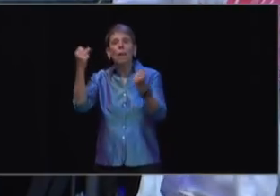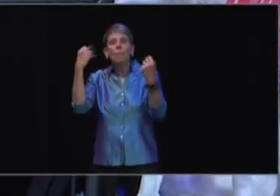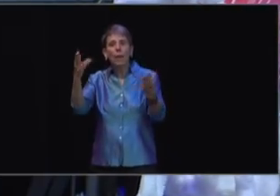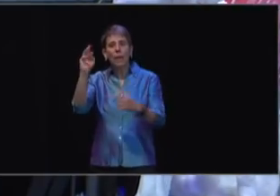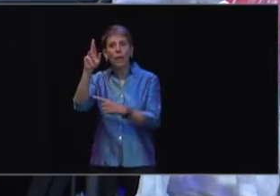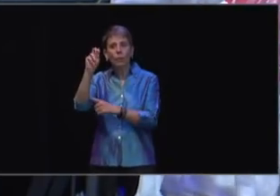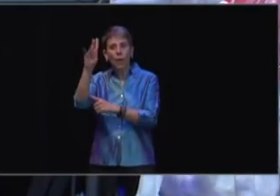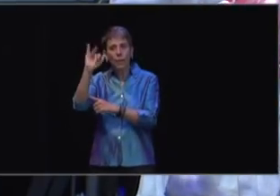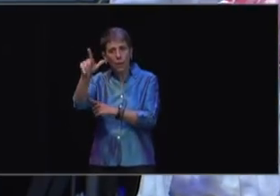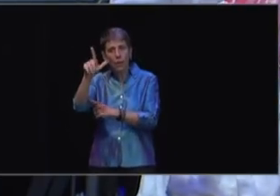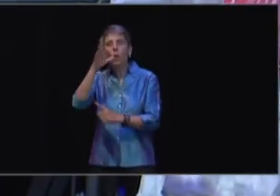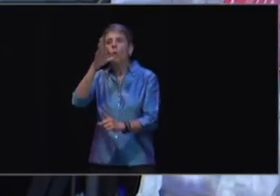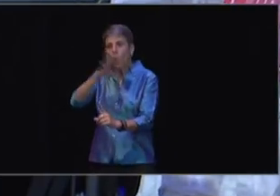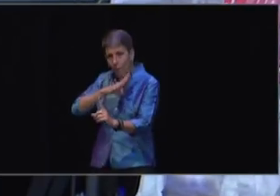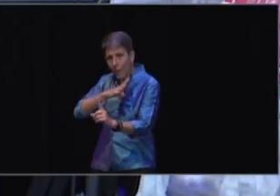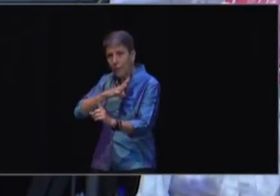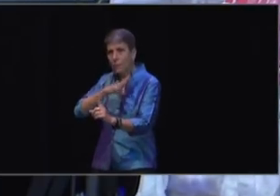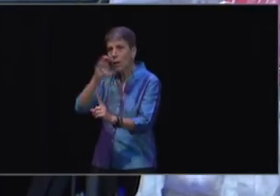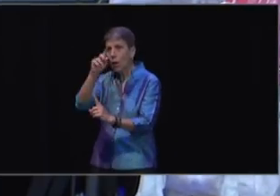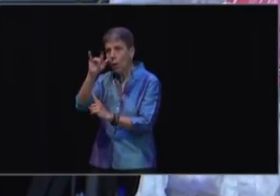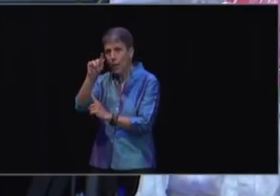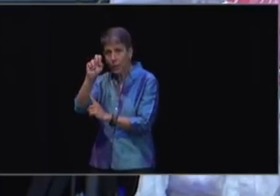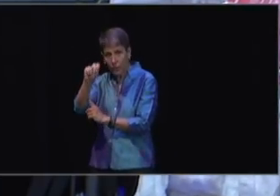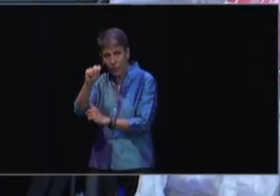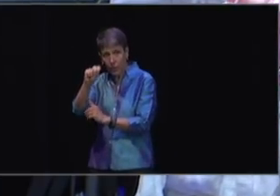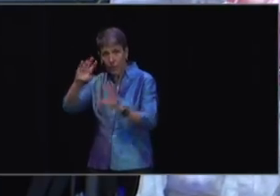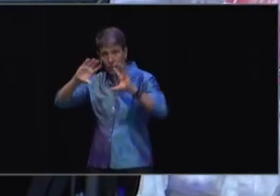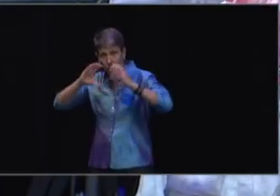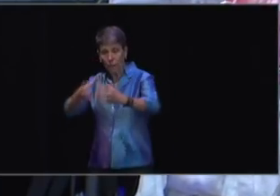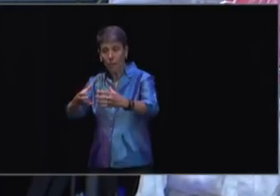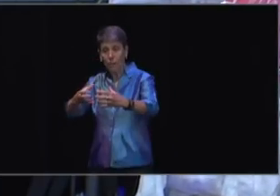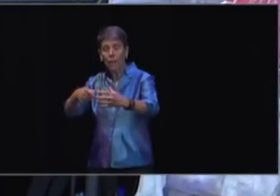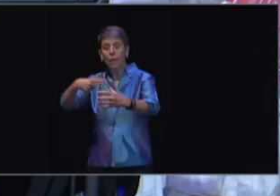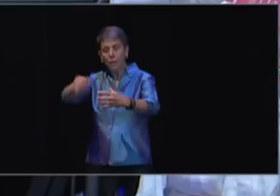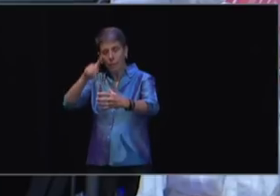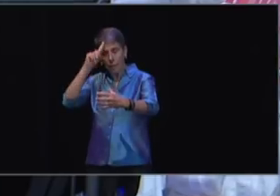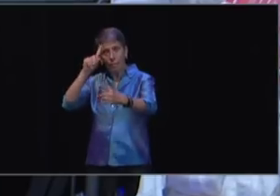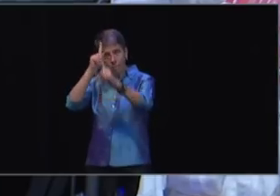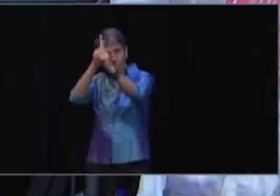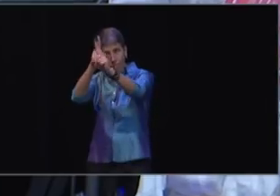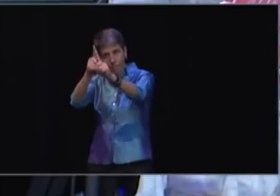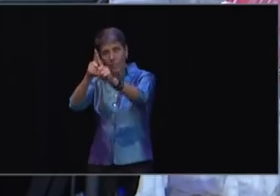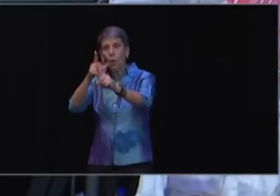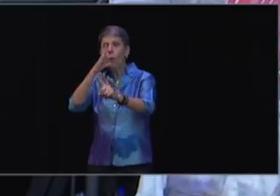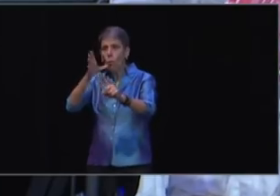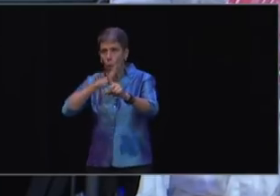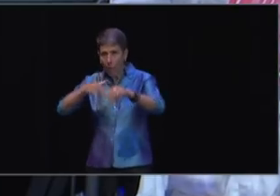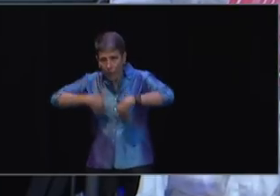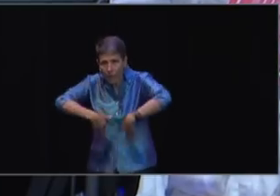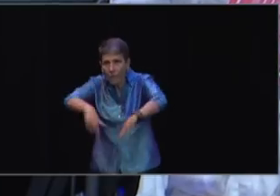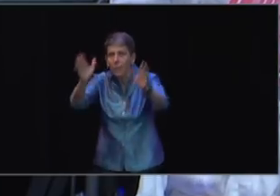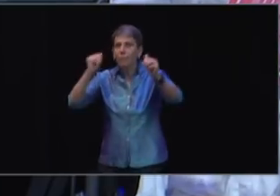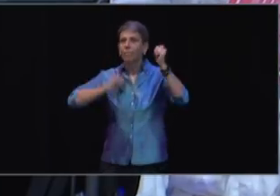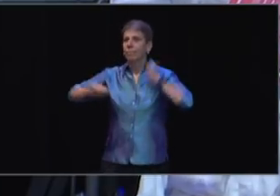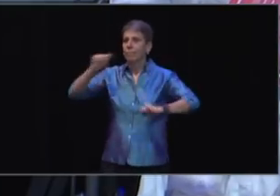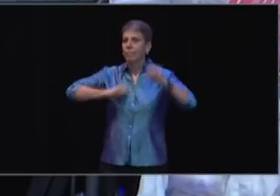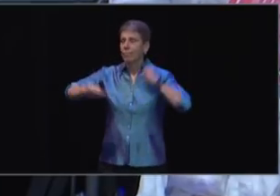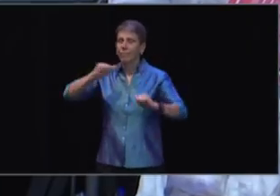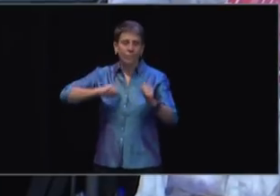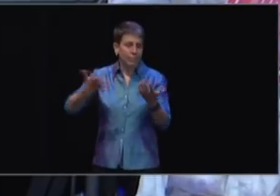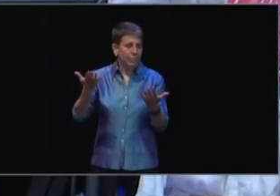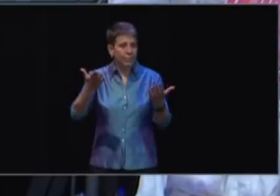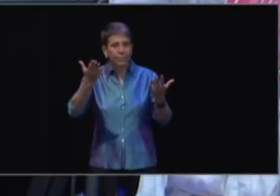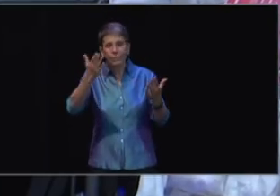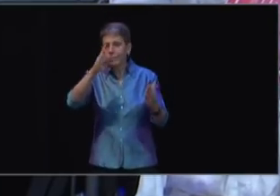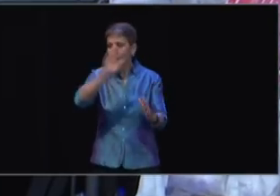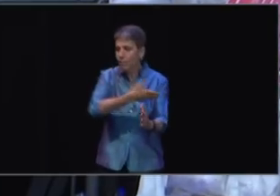women's coalition dedicated to putting women on the road, musicians, poets,